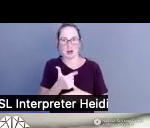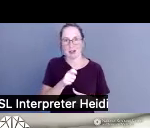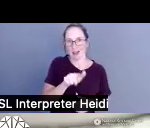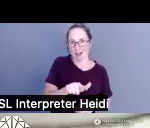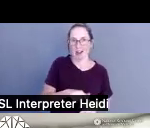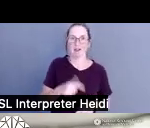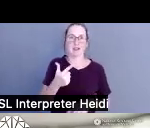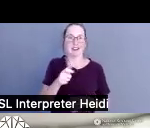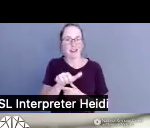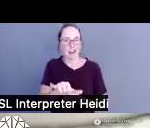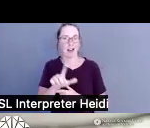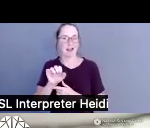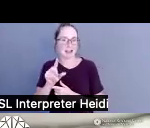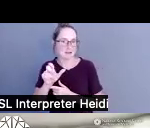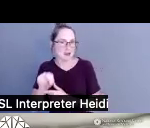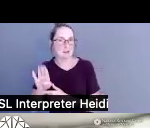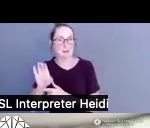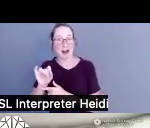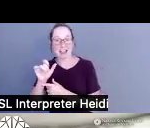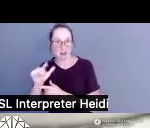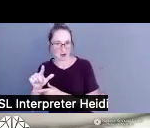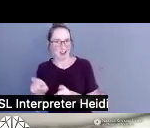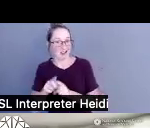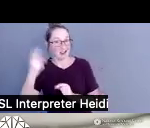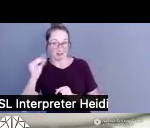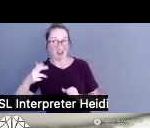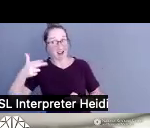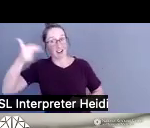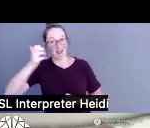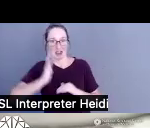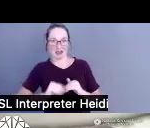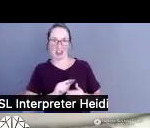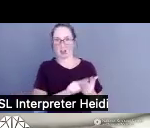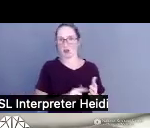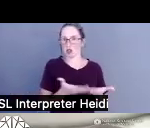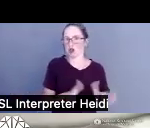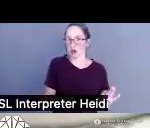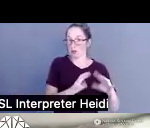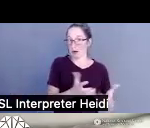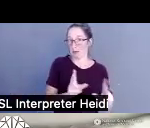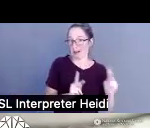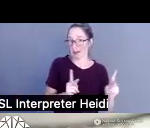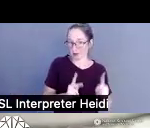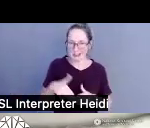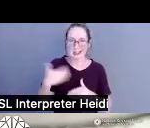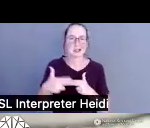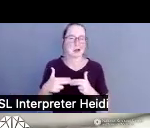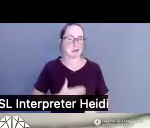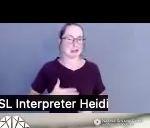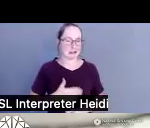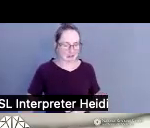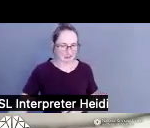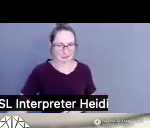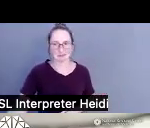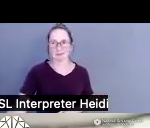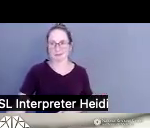and transgender people that is as high or higher than that of the general population. Next slide, please.